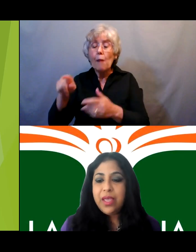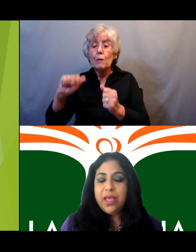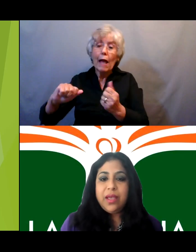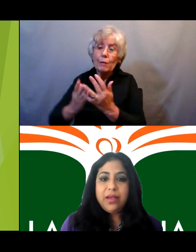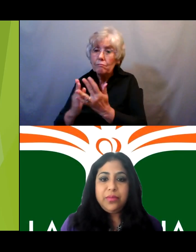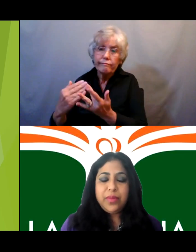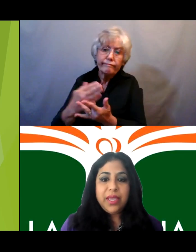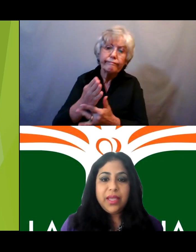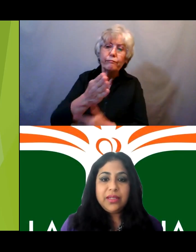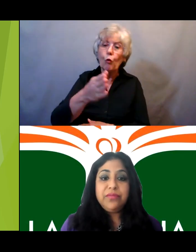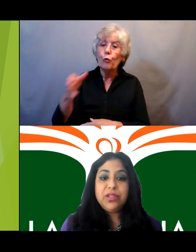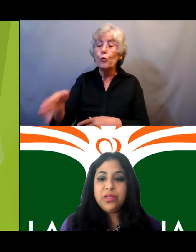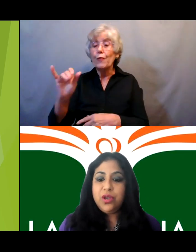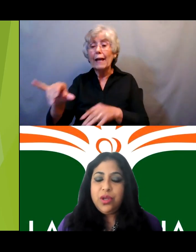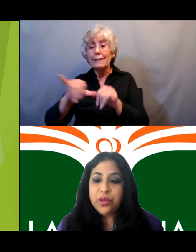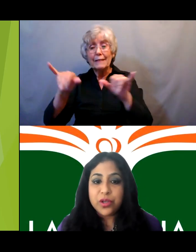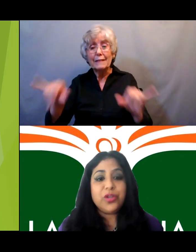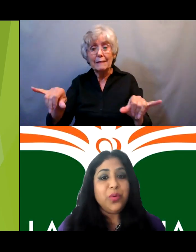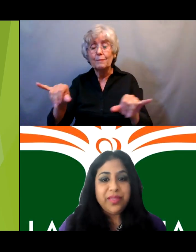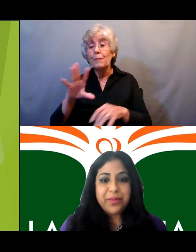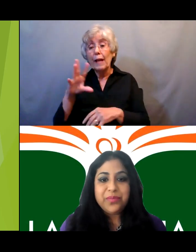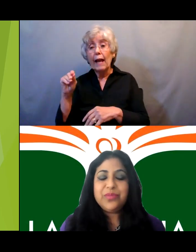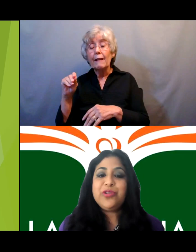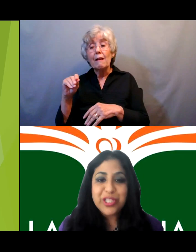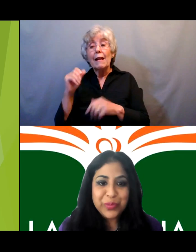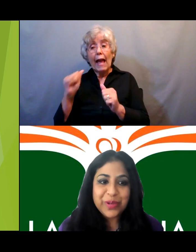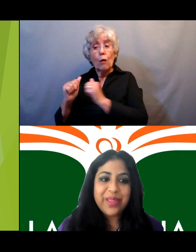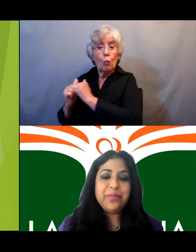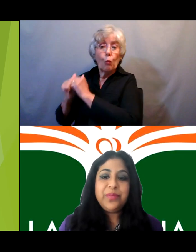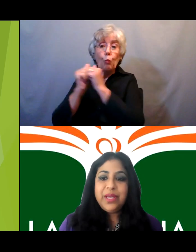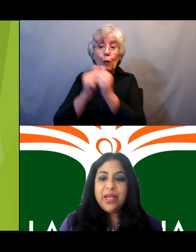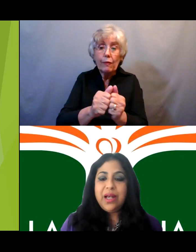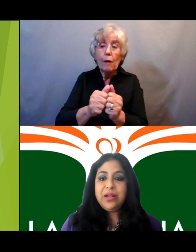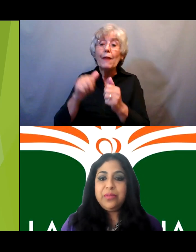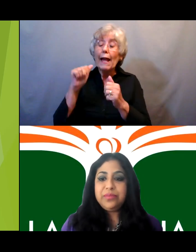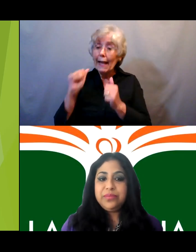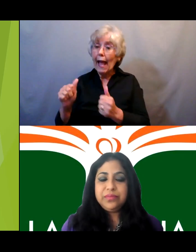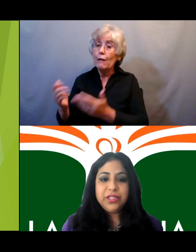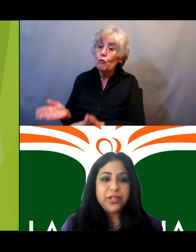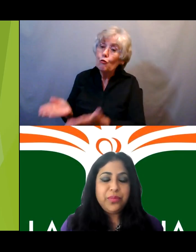system, and even go with them, transport them,